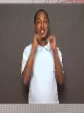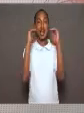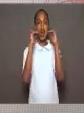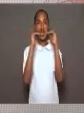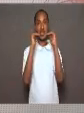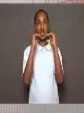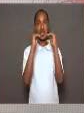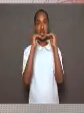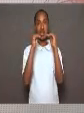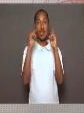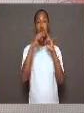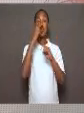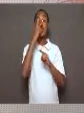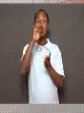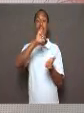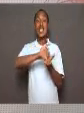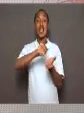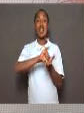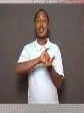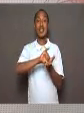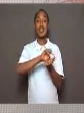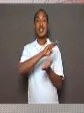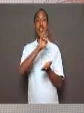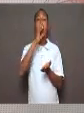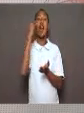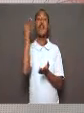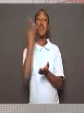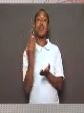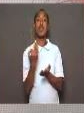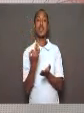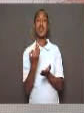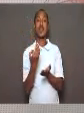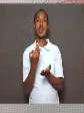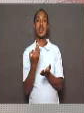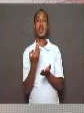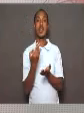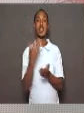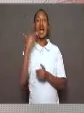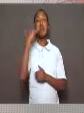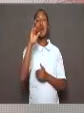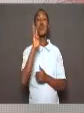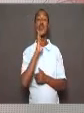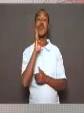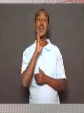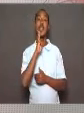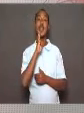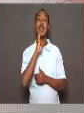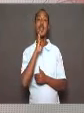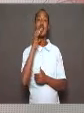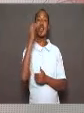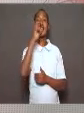equations to show the salts that are formed, along with the amount of water that it